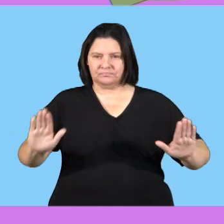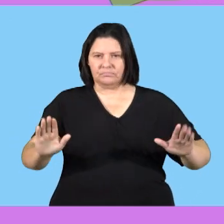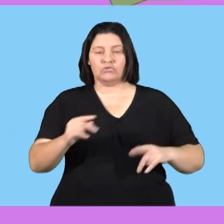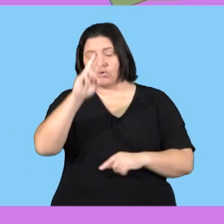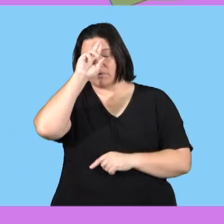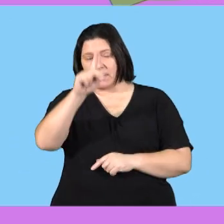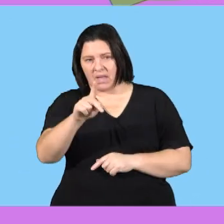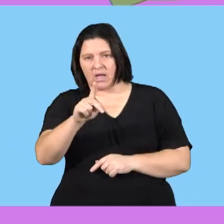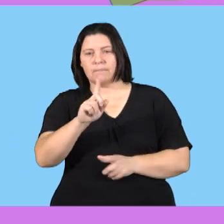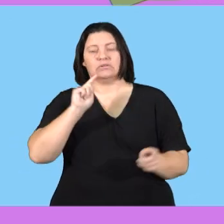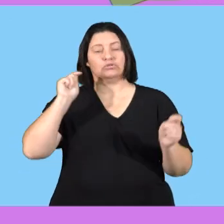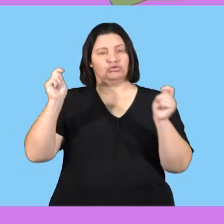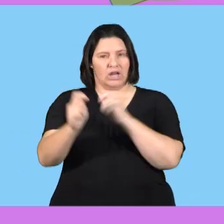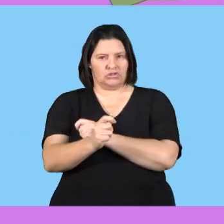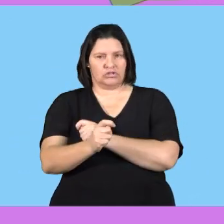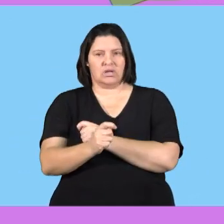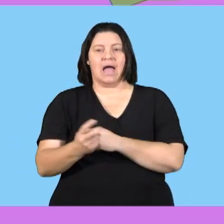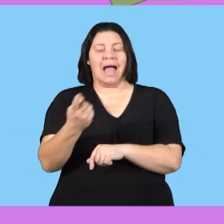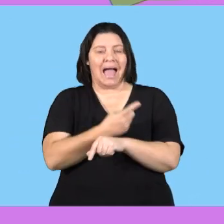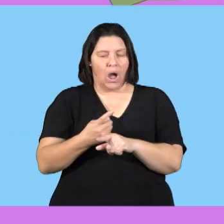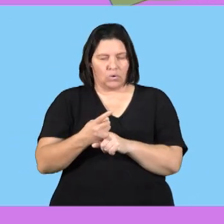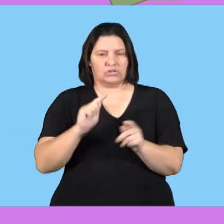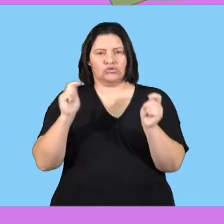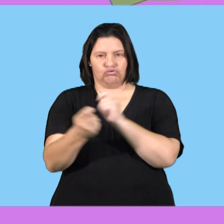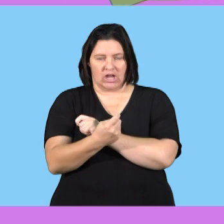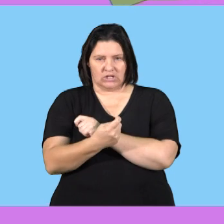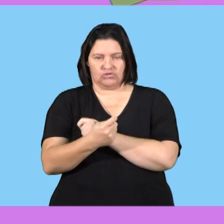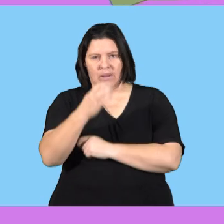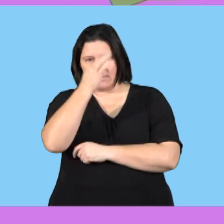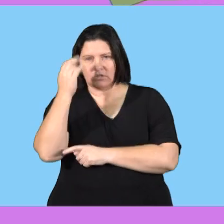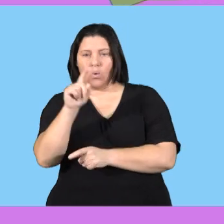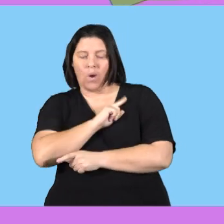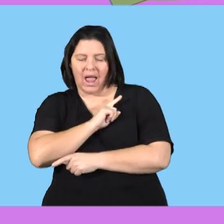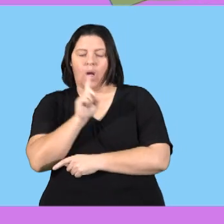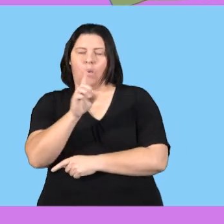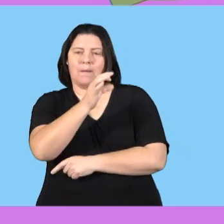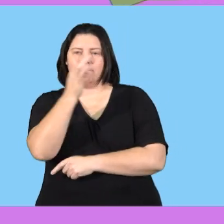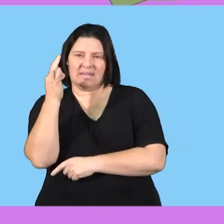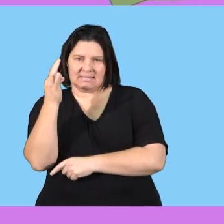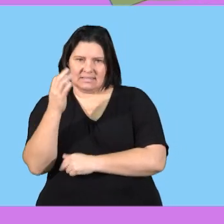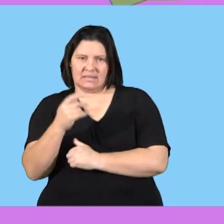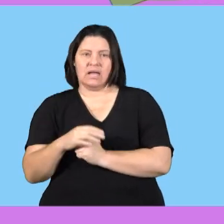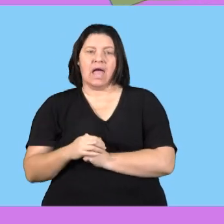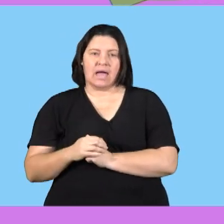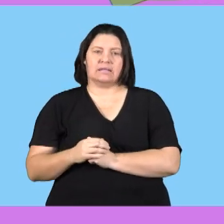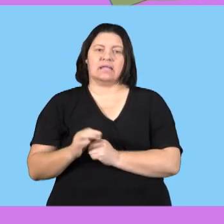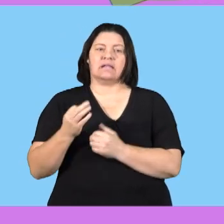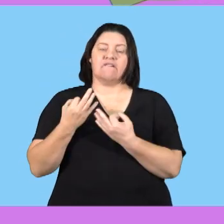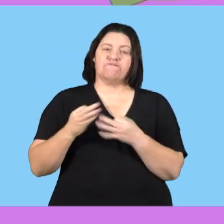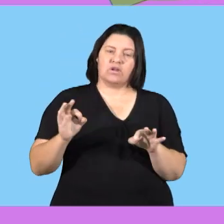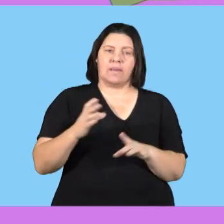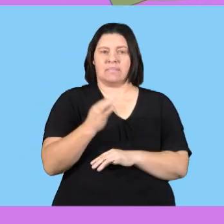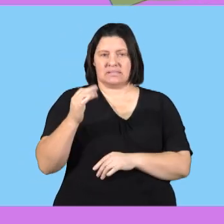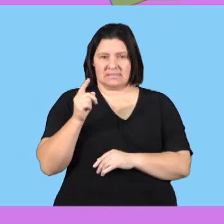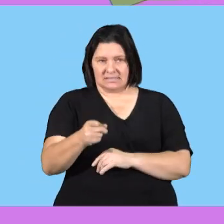you two little notes here. I said, remember to convert hours to minutes, as the rate is a per minute rate, and also 3